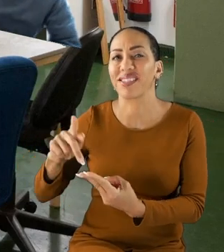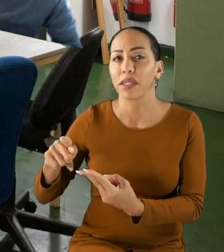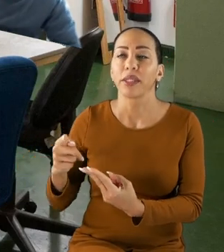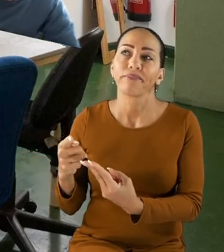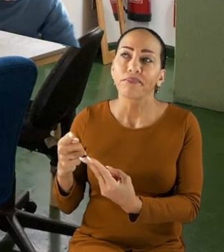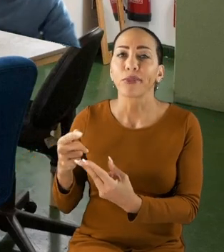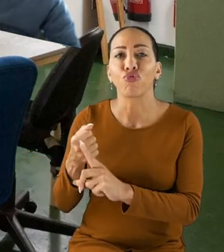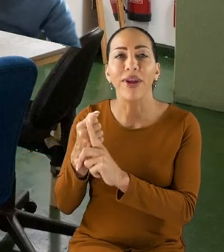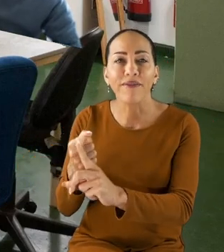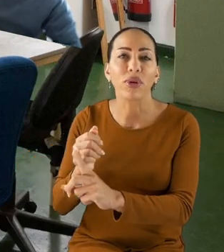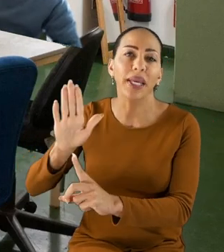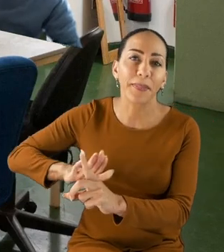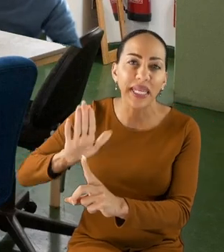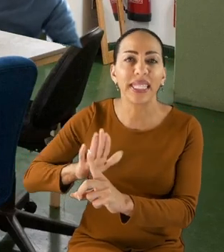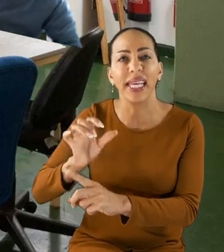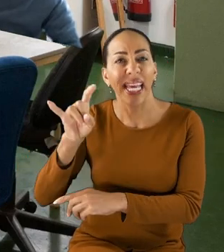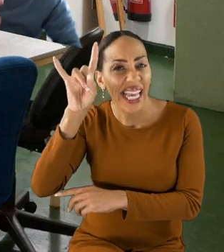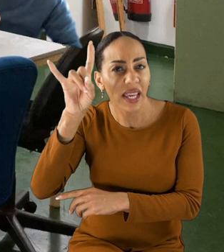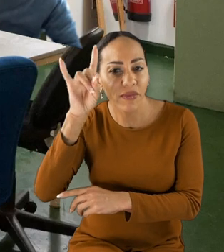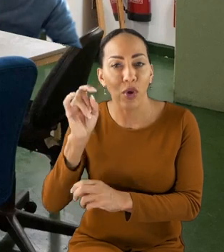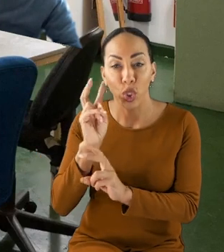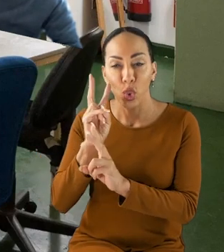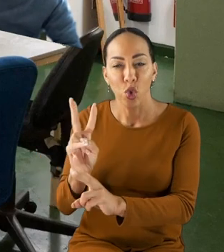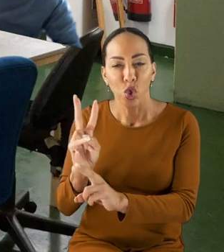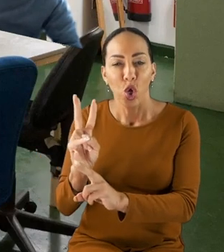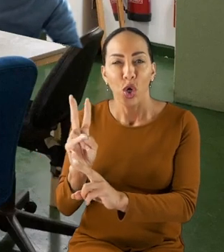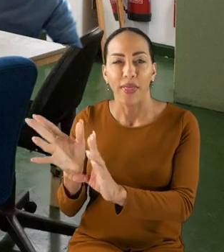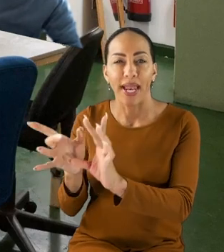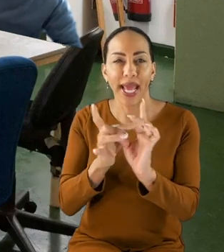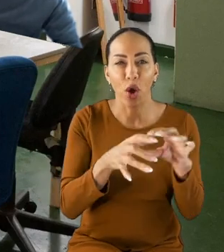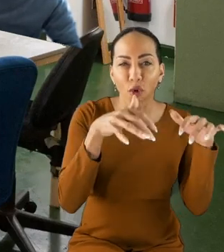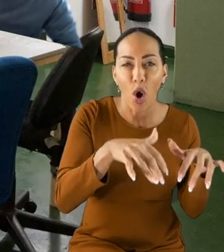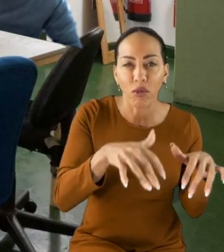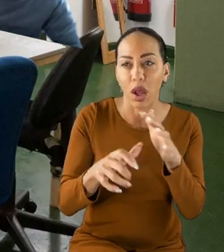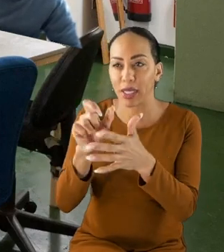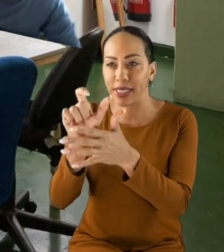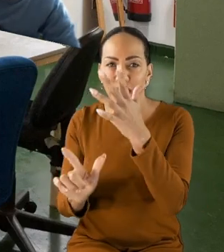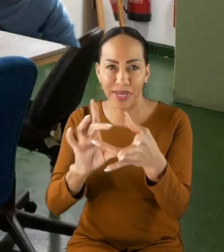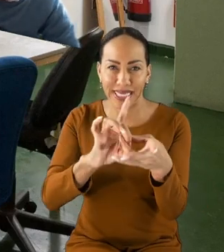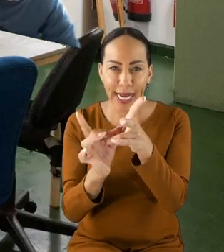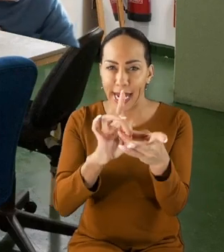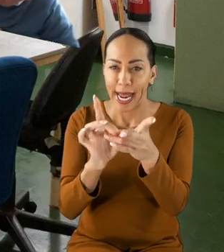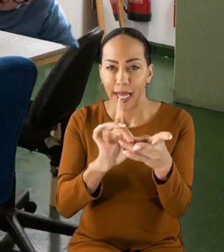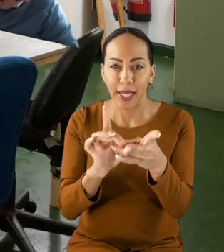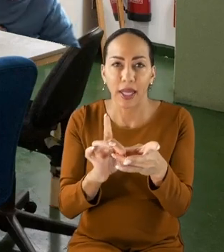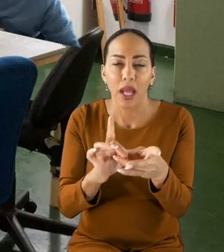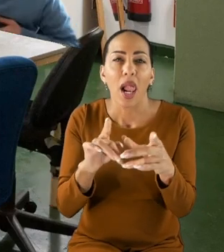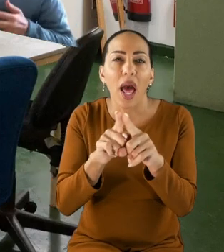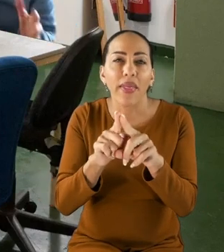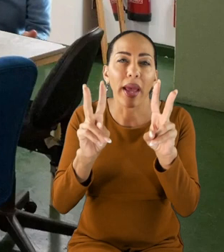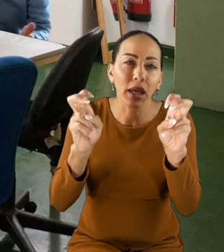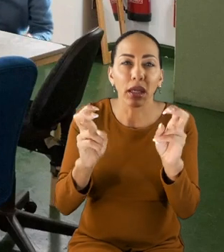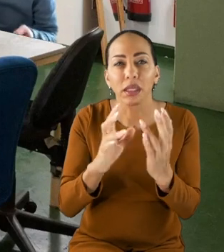stereotypes reinforced pity, evil. You look at the link between disability and horror films, there's always